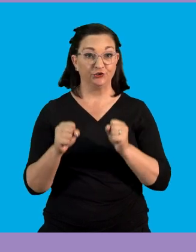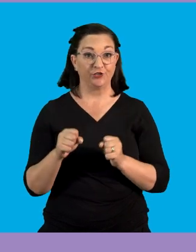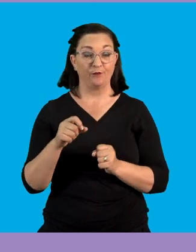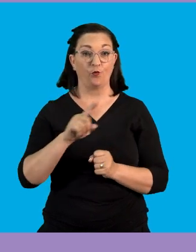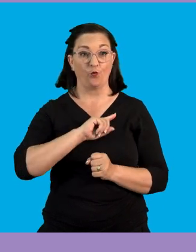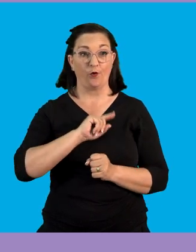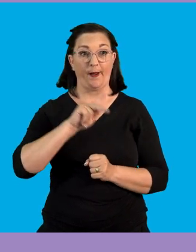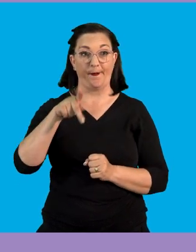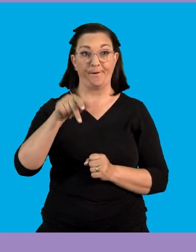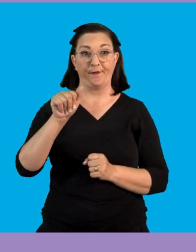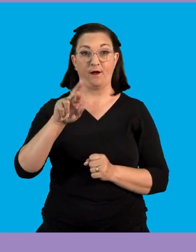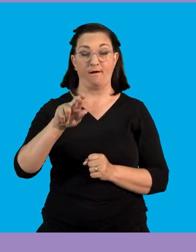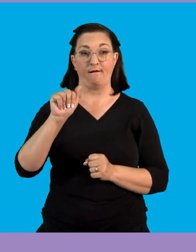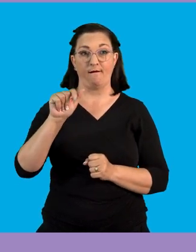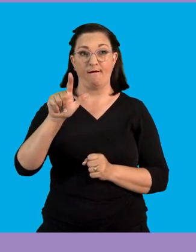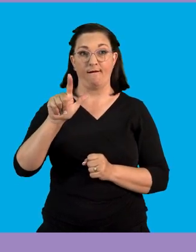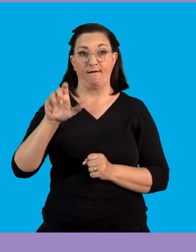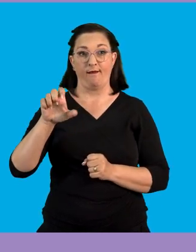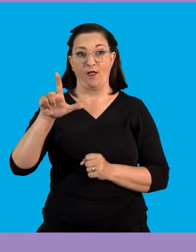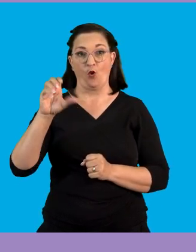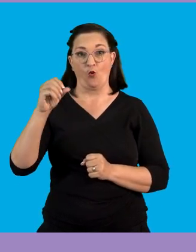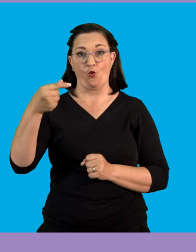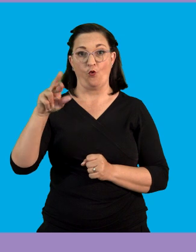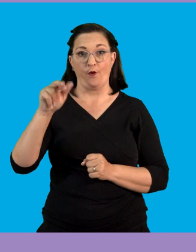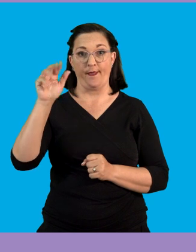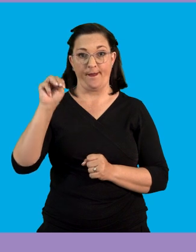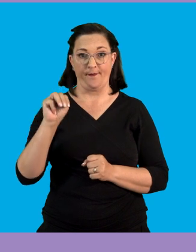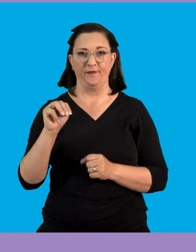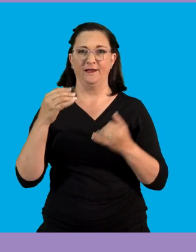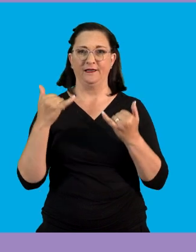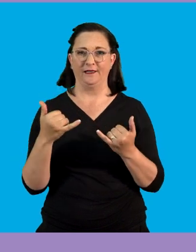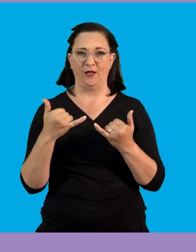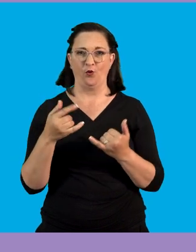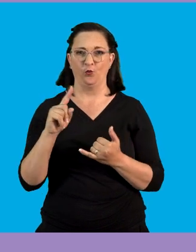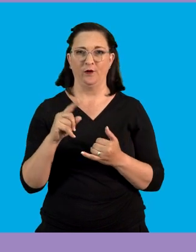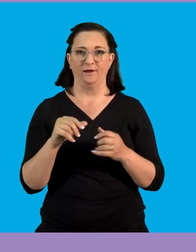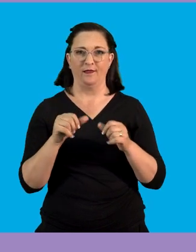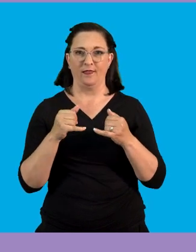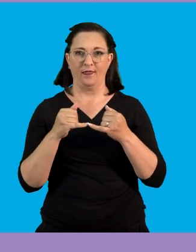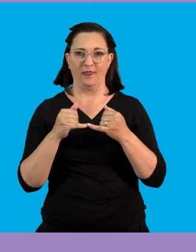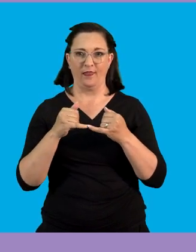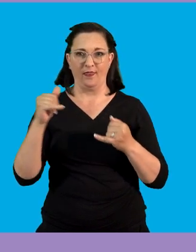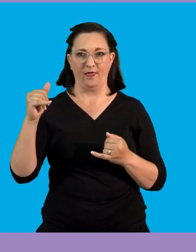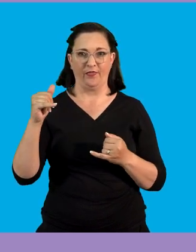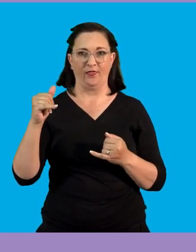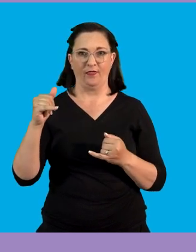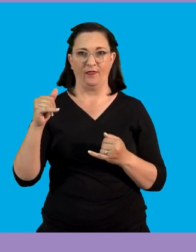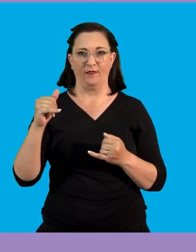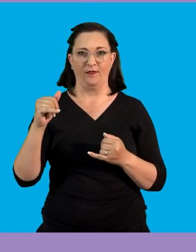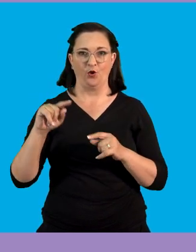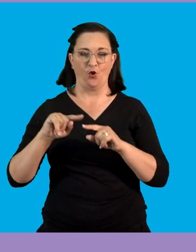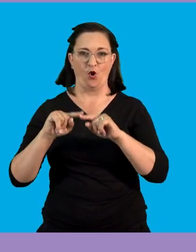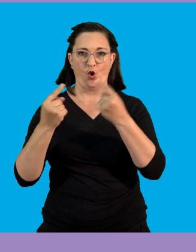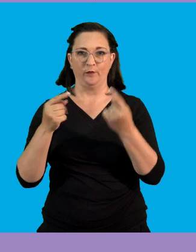Opposite angles of a parallelogram. What is the length of AD? And we are given that this one is 4 centimeters.